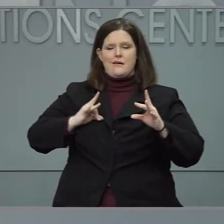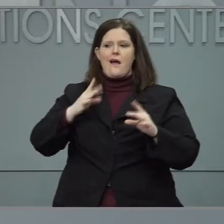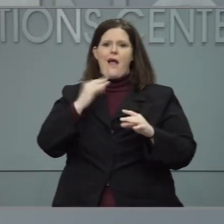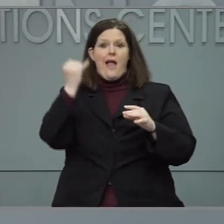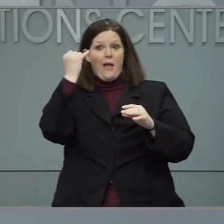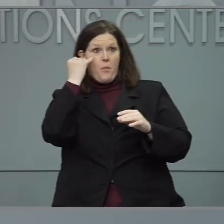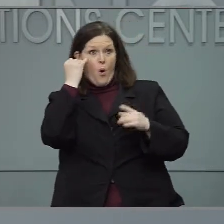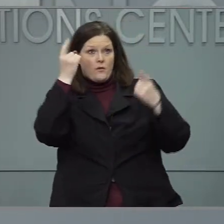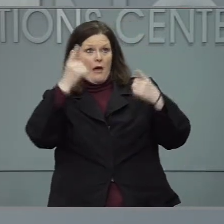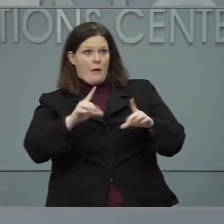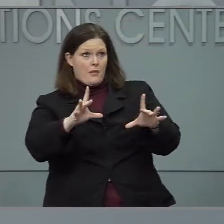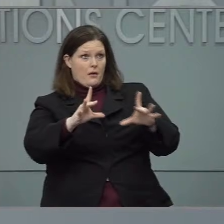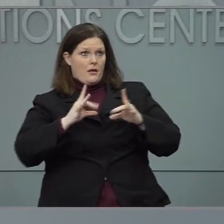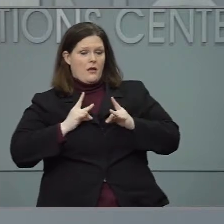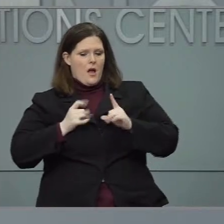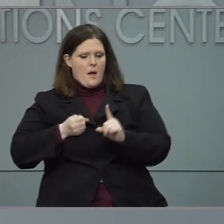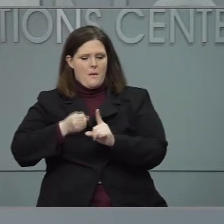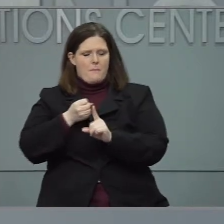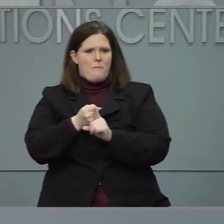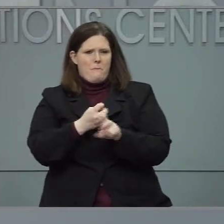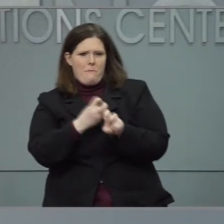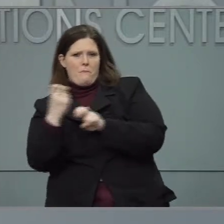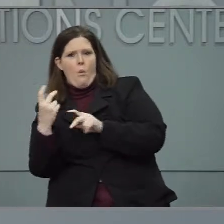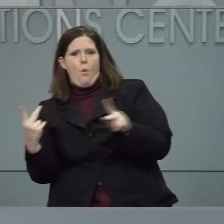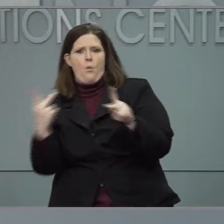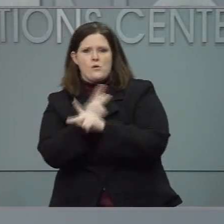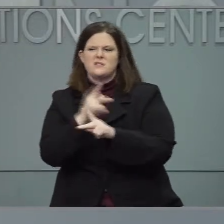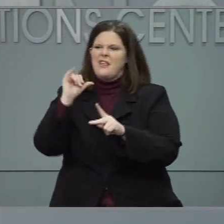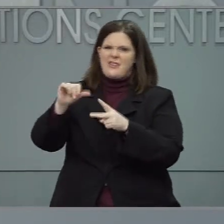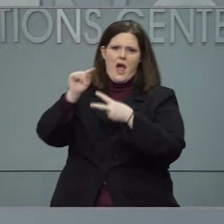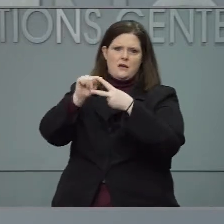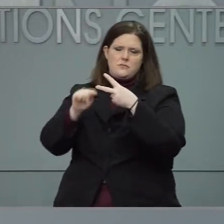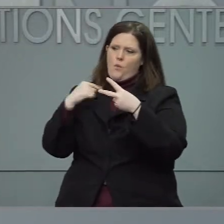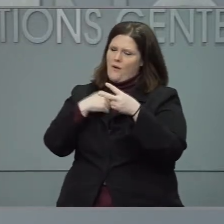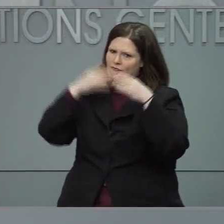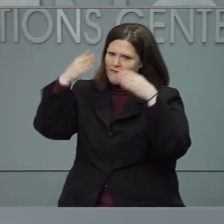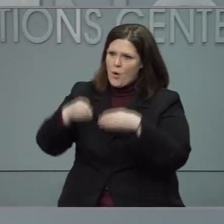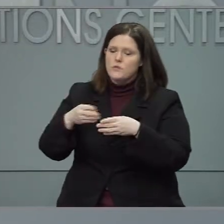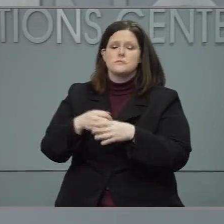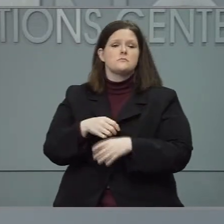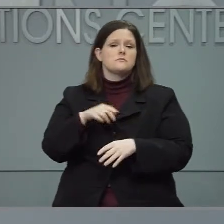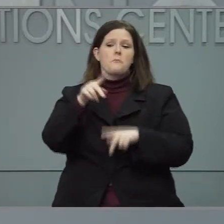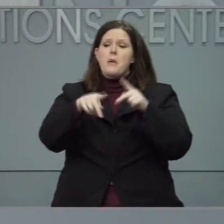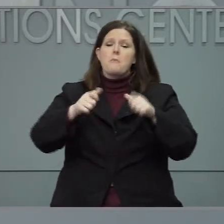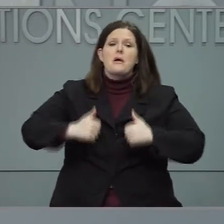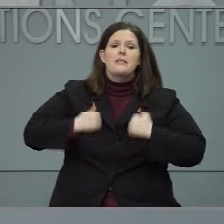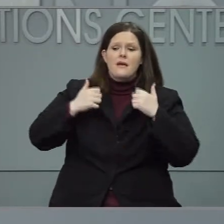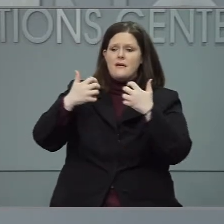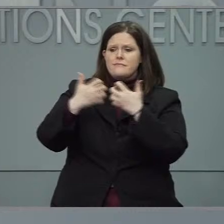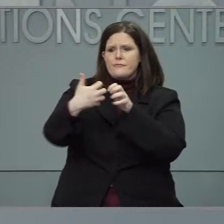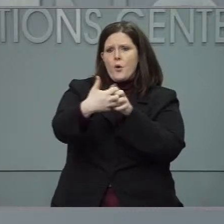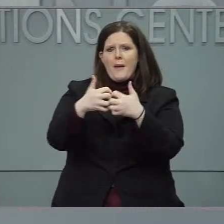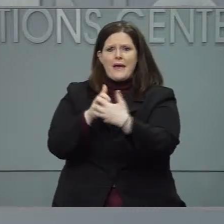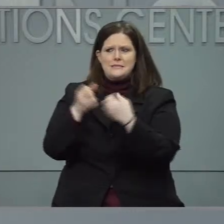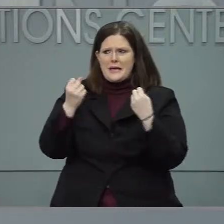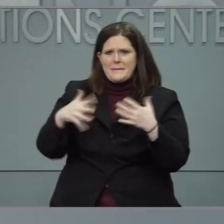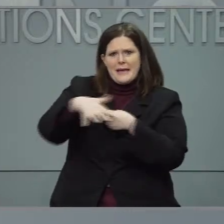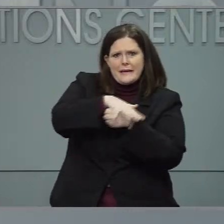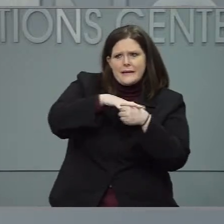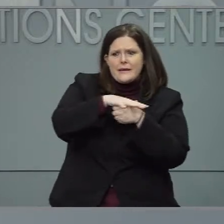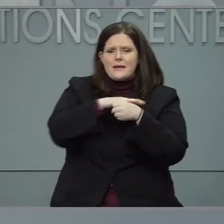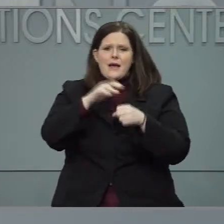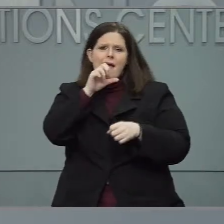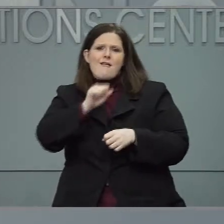on vaccinating our healthcare workers, those in our long-term care settings, those over 65 and up, now our frontline